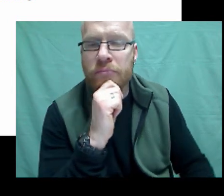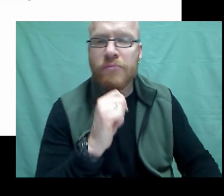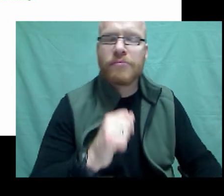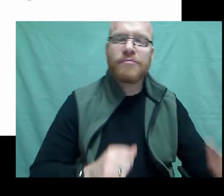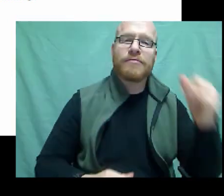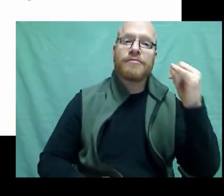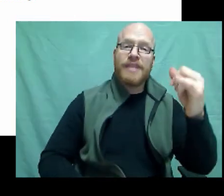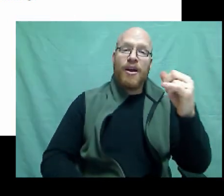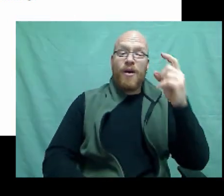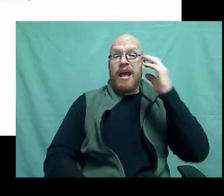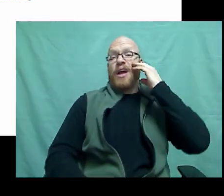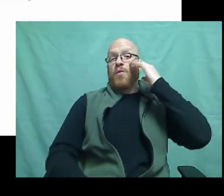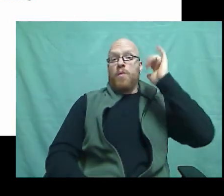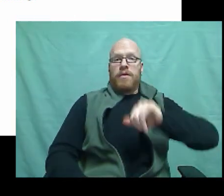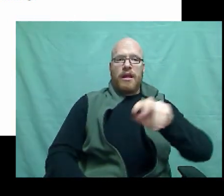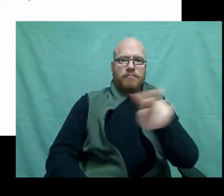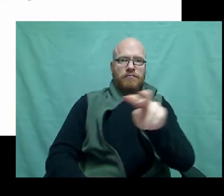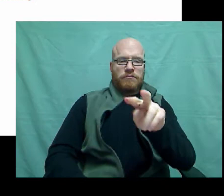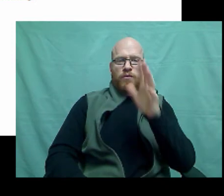so really,